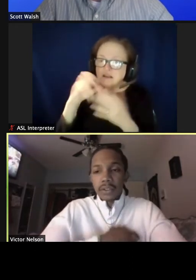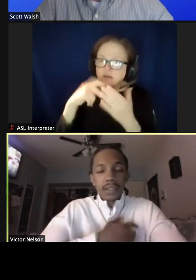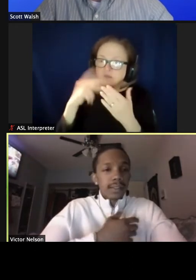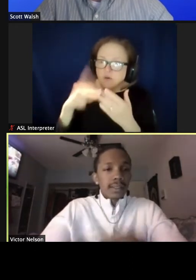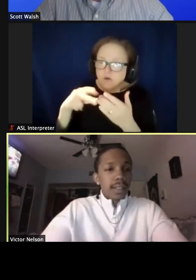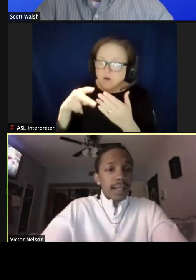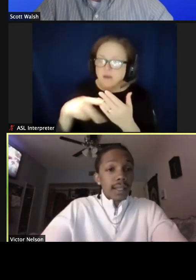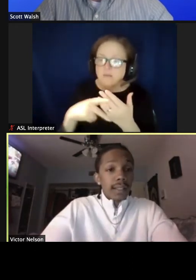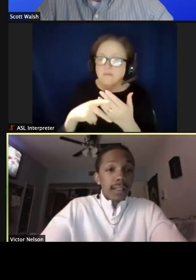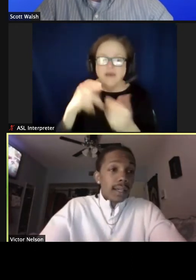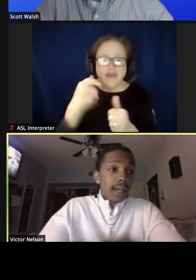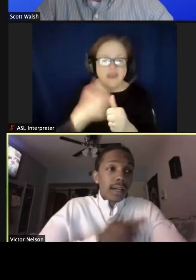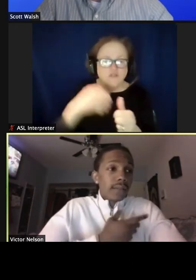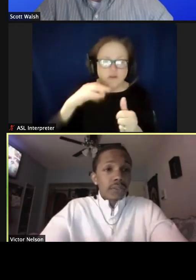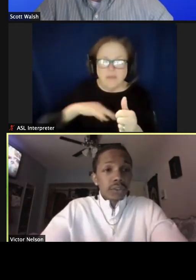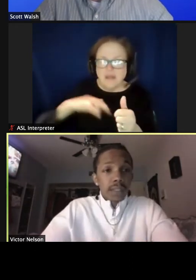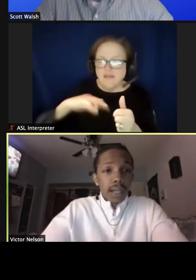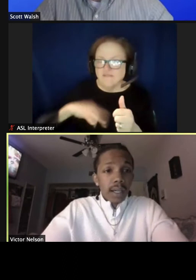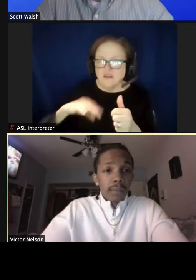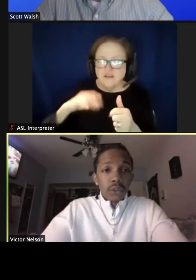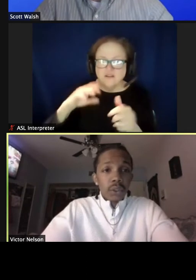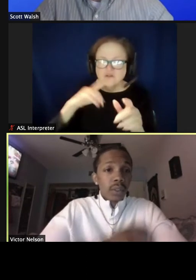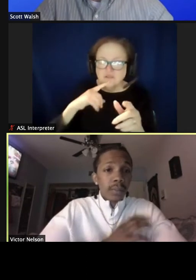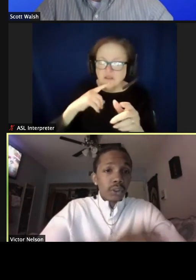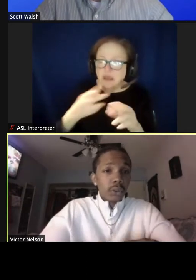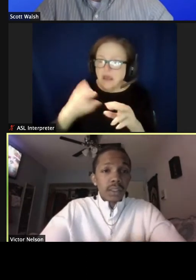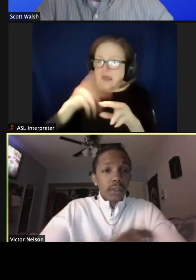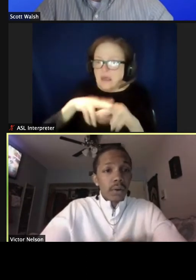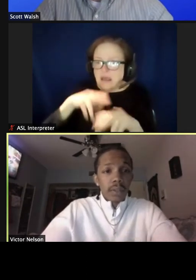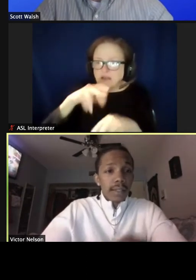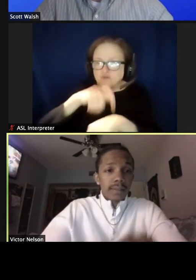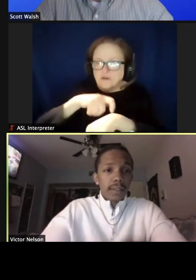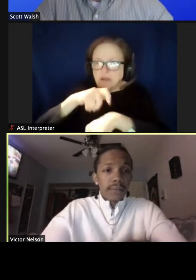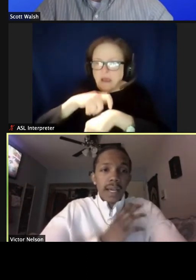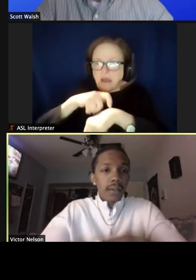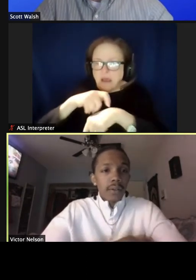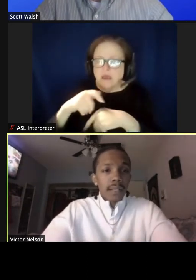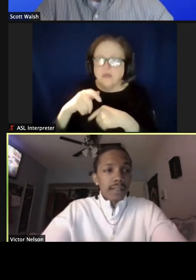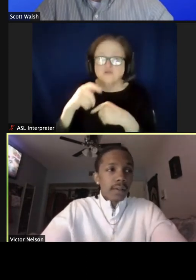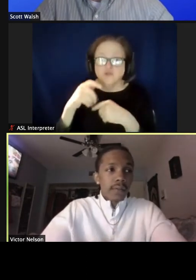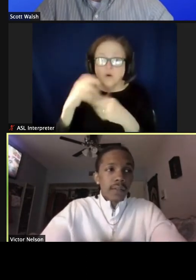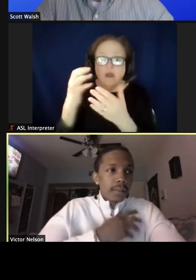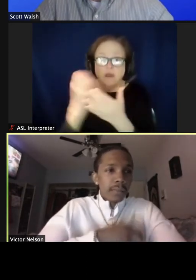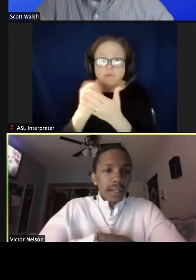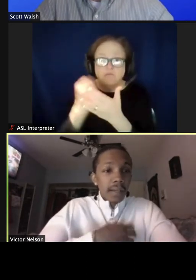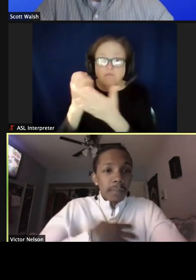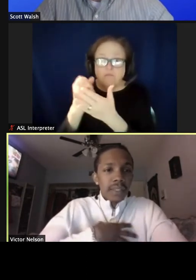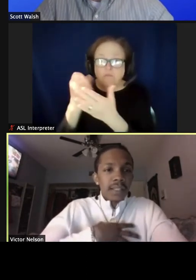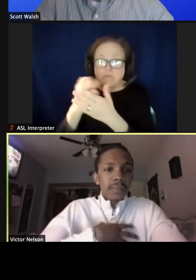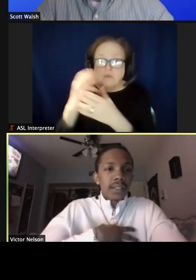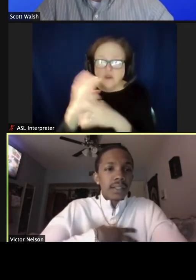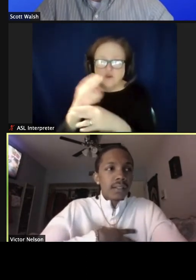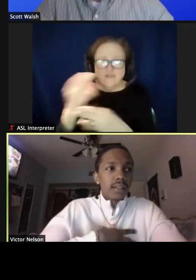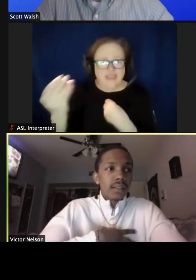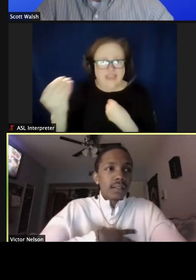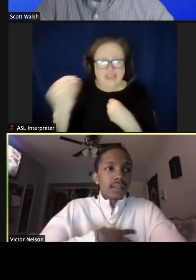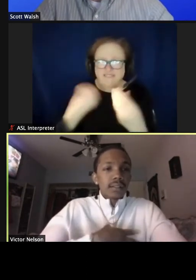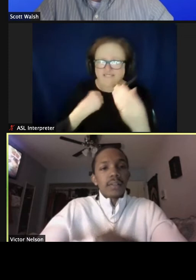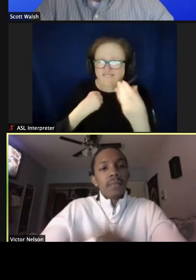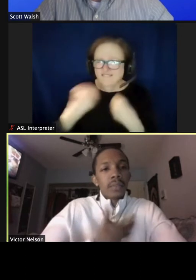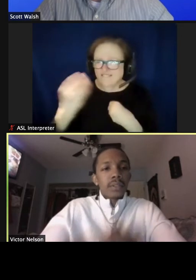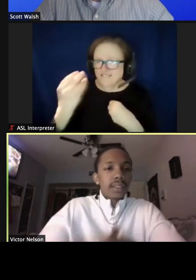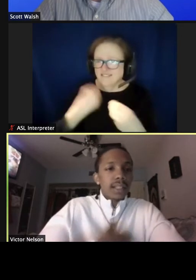advantage to say, hey, I have extra time, you know, let me use it, all that stuff. I had all that stuff. But me being